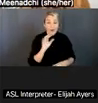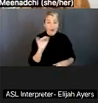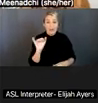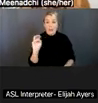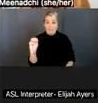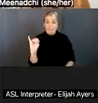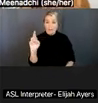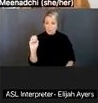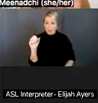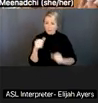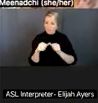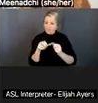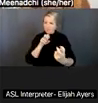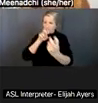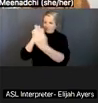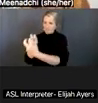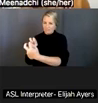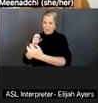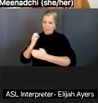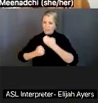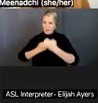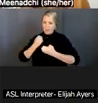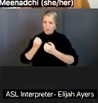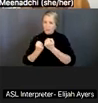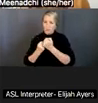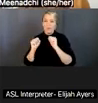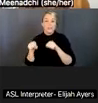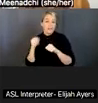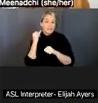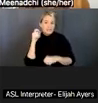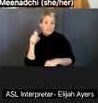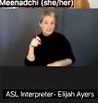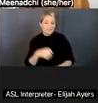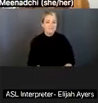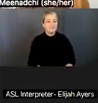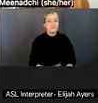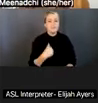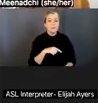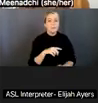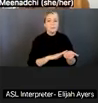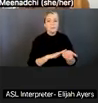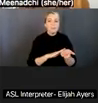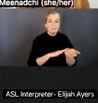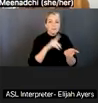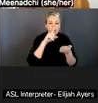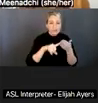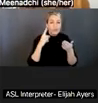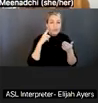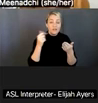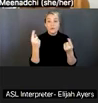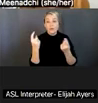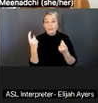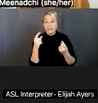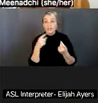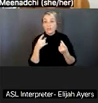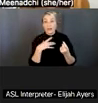as emotional support if you need to pop out anywhere. And we'll just kind of check for questions. Is there anything of that that people